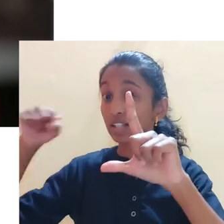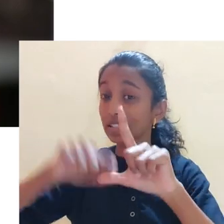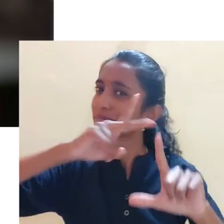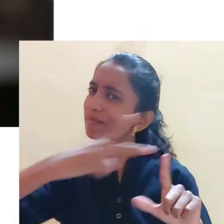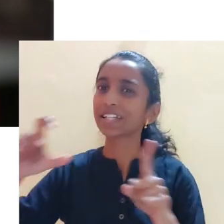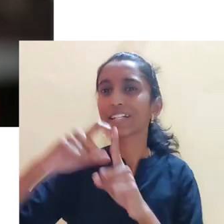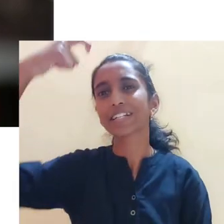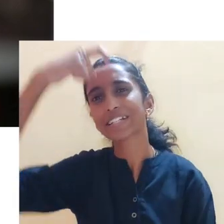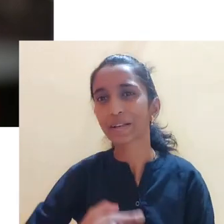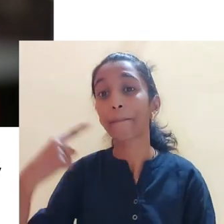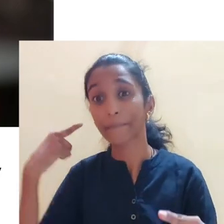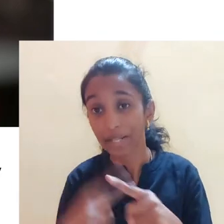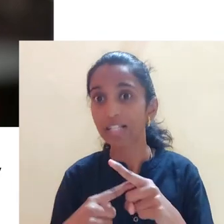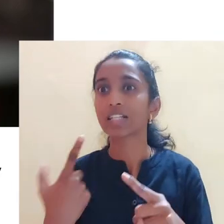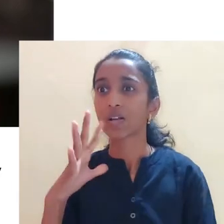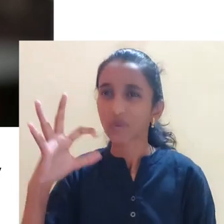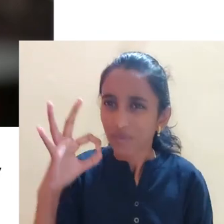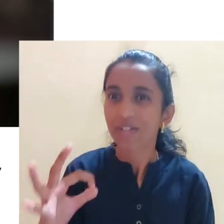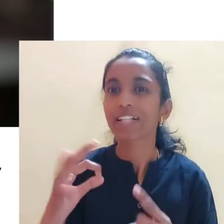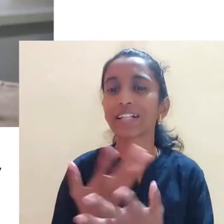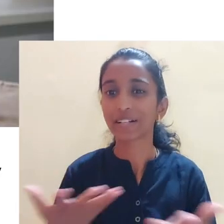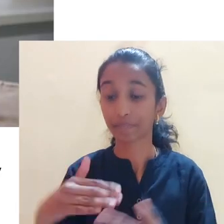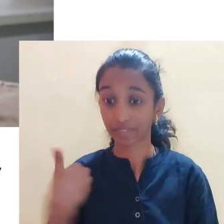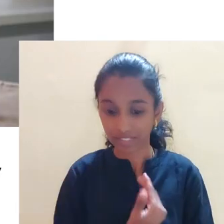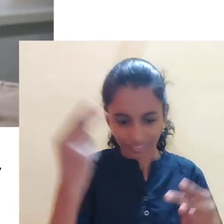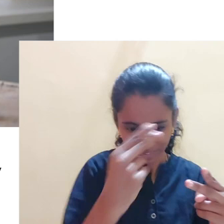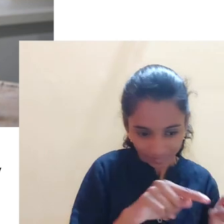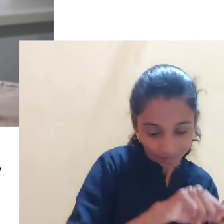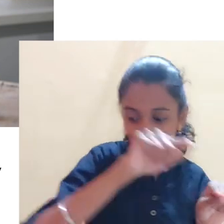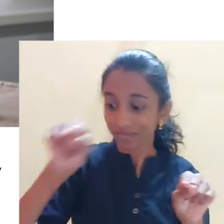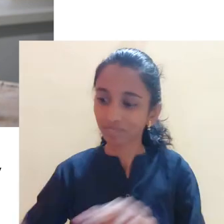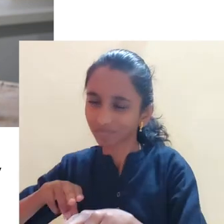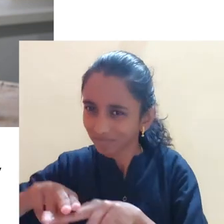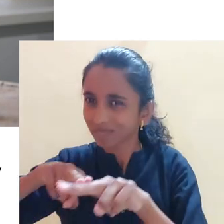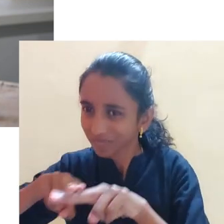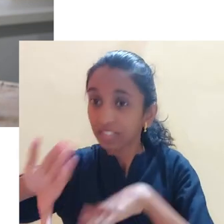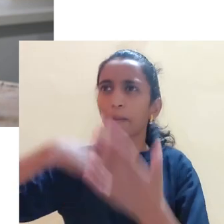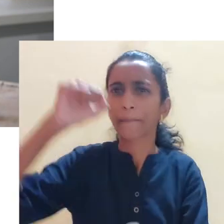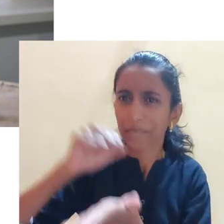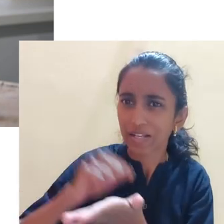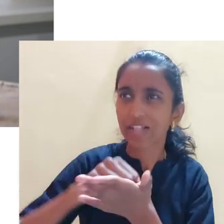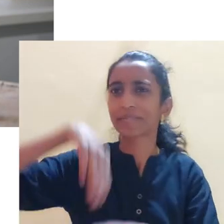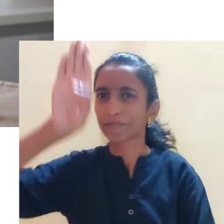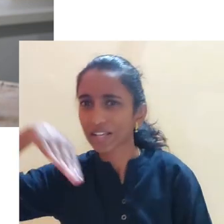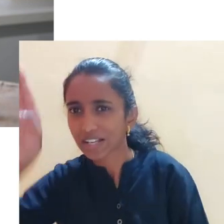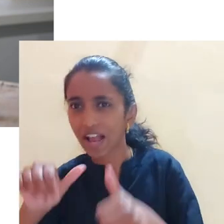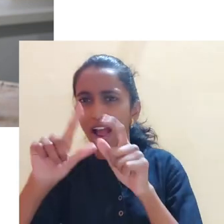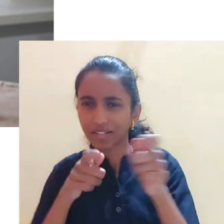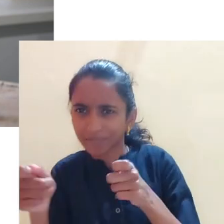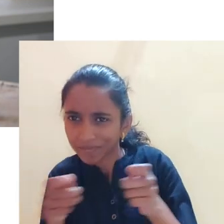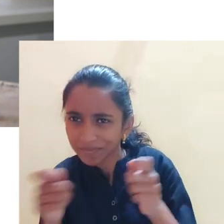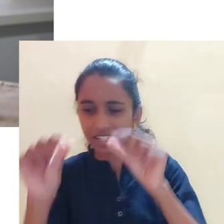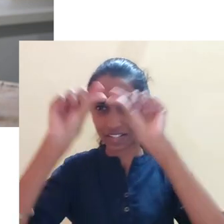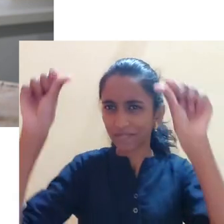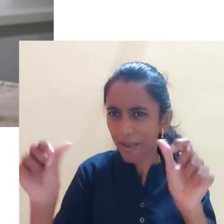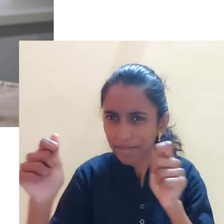is a multidisciplinary and integrative process. From the designer to the carpenter, printer, painter, art